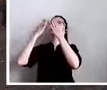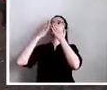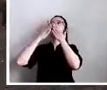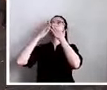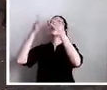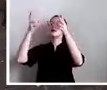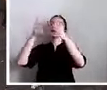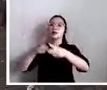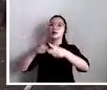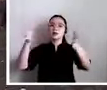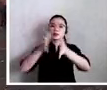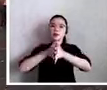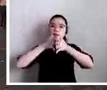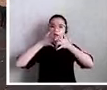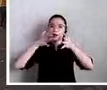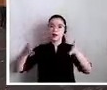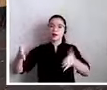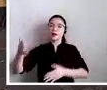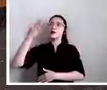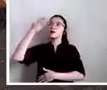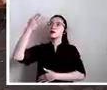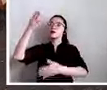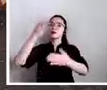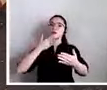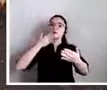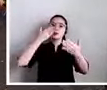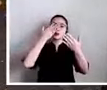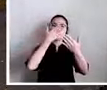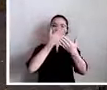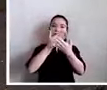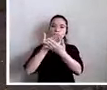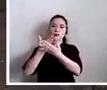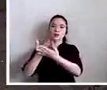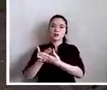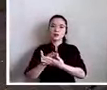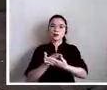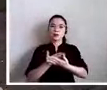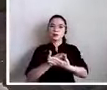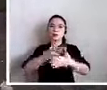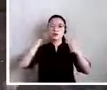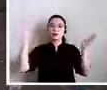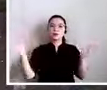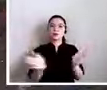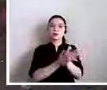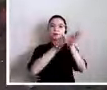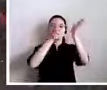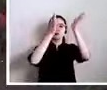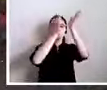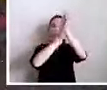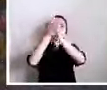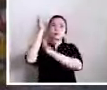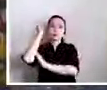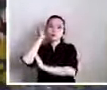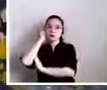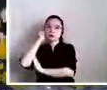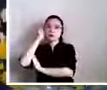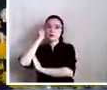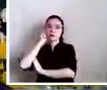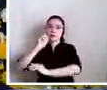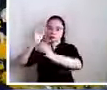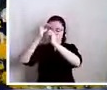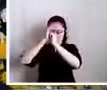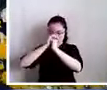nagpasalamat sa dayong mo, o daigun sa kanunay mo,